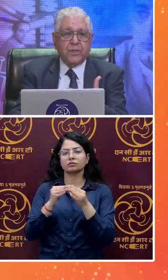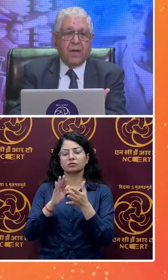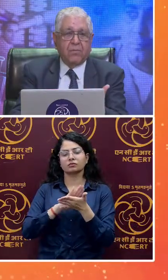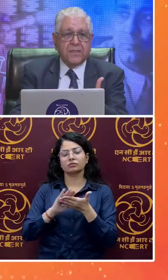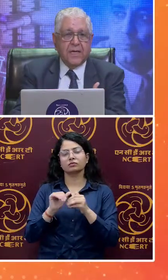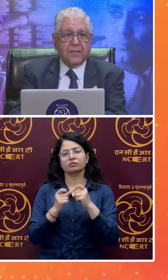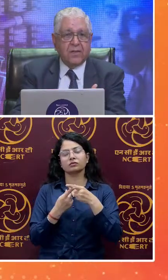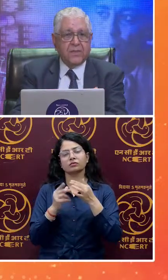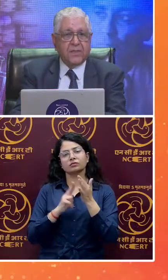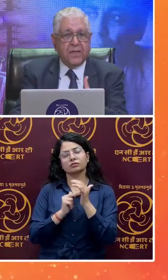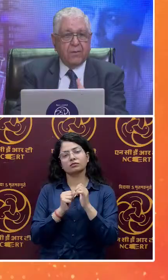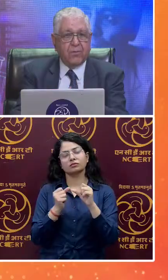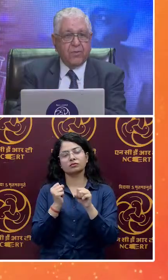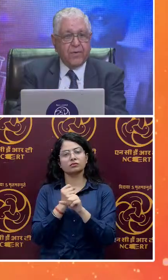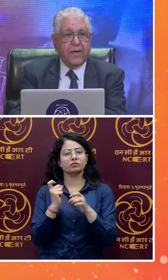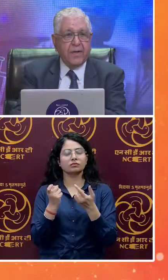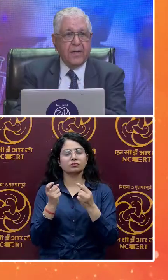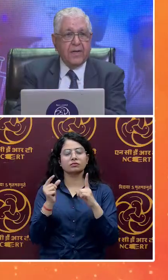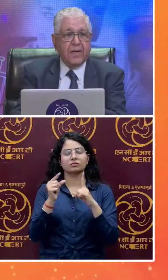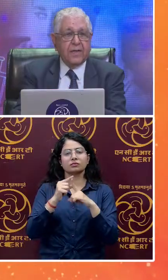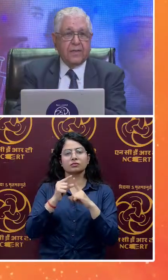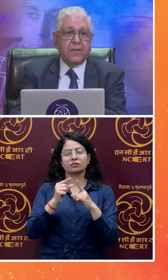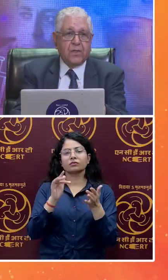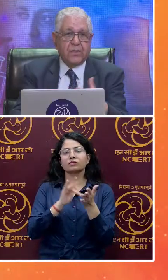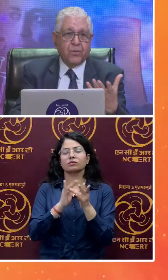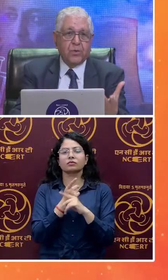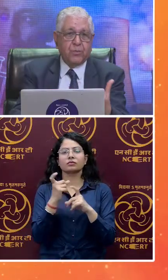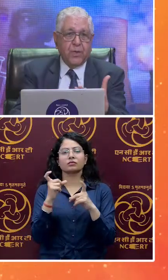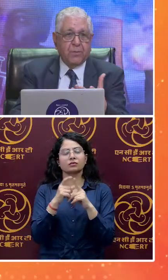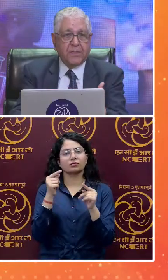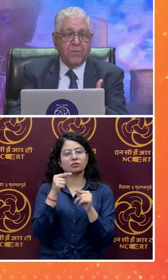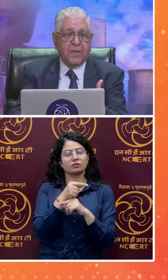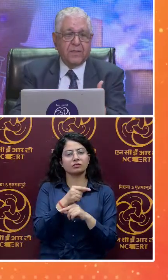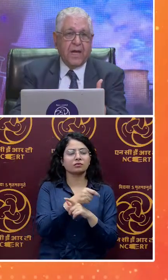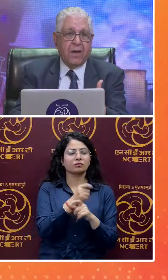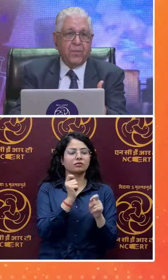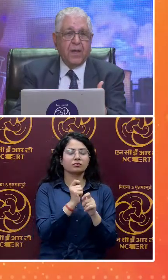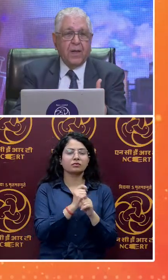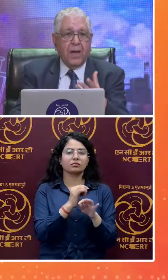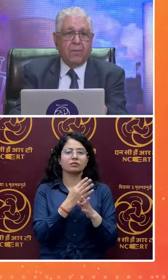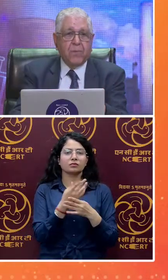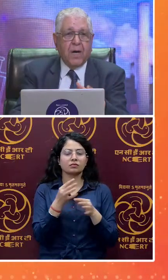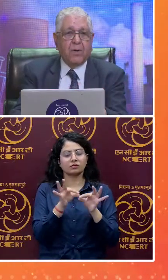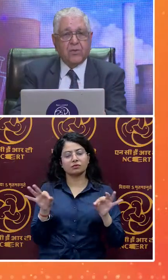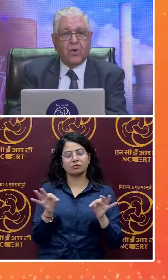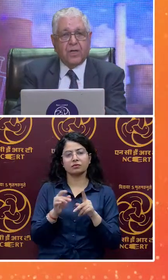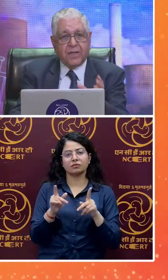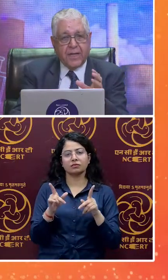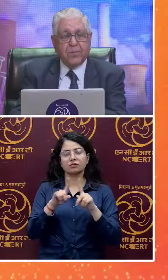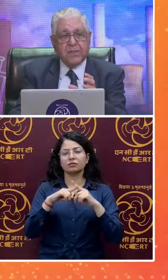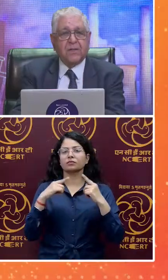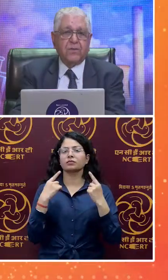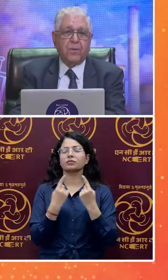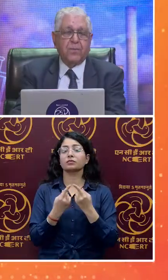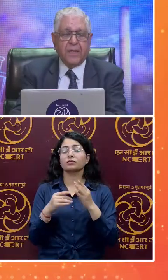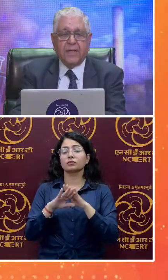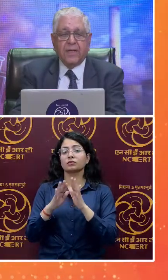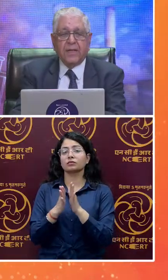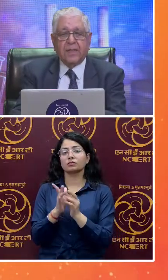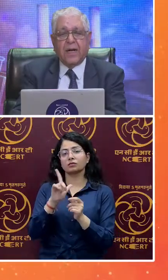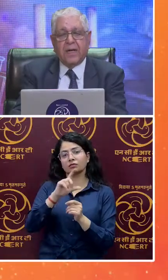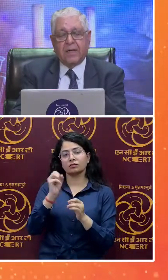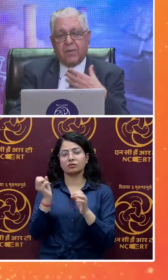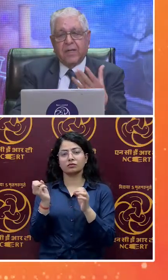proposed to establish National Physical Laboratory in Delhi. This was supposed to be a measurements lab, and Bhabha sought 10% of the